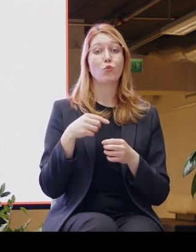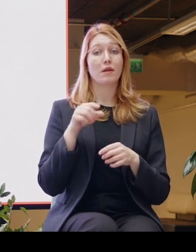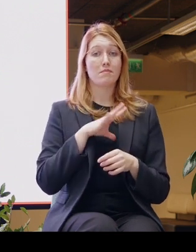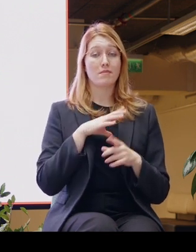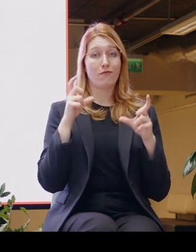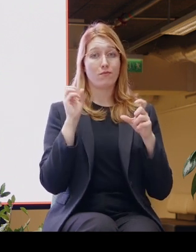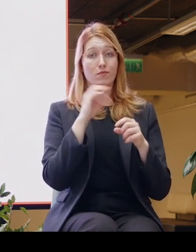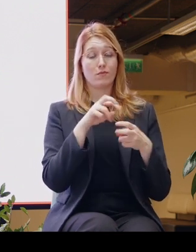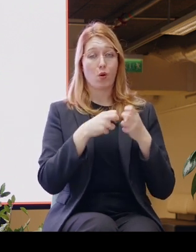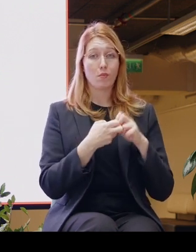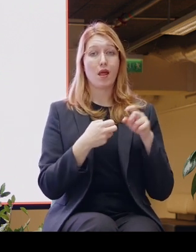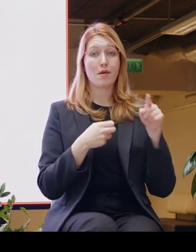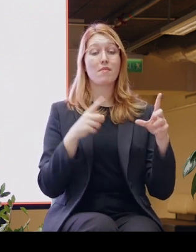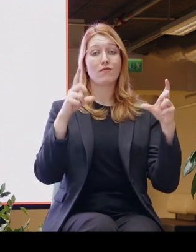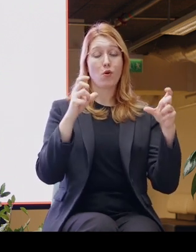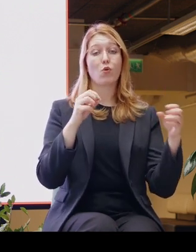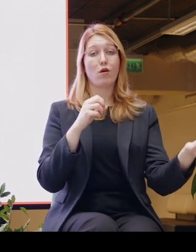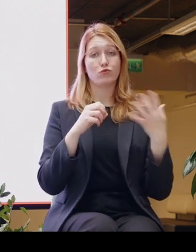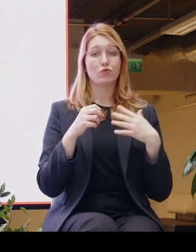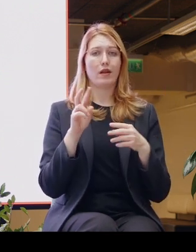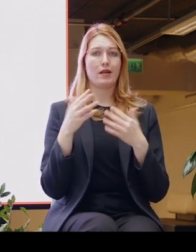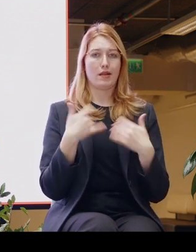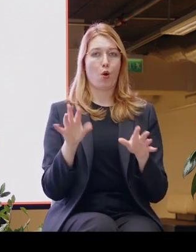what we saw that it is fixed.